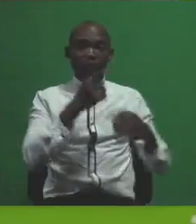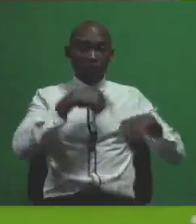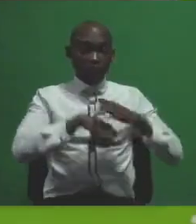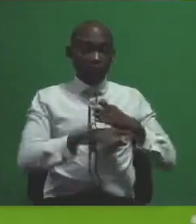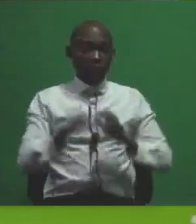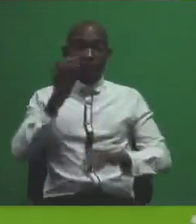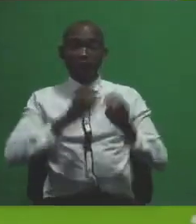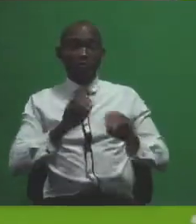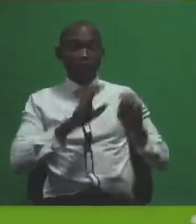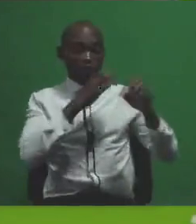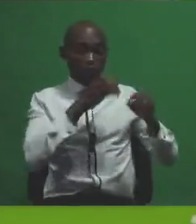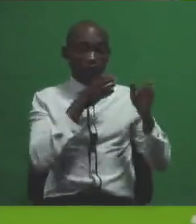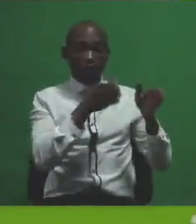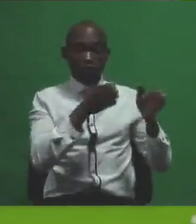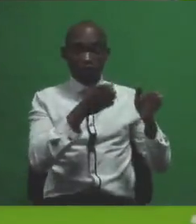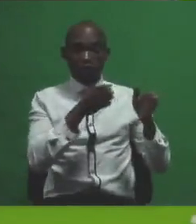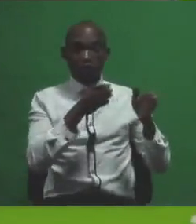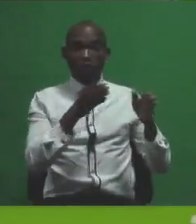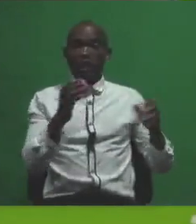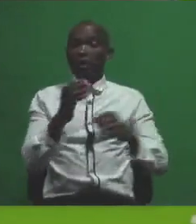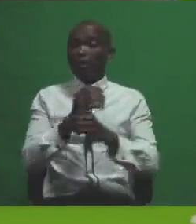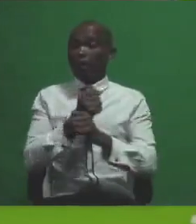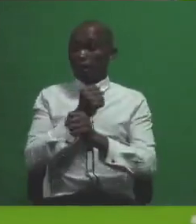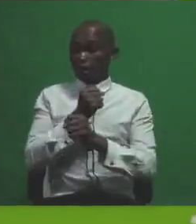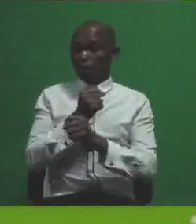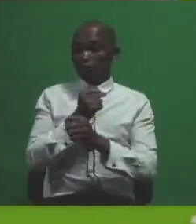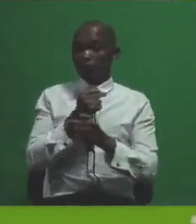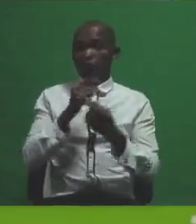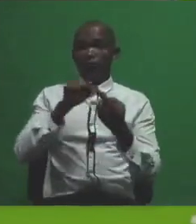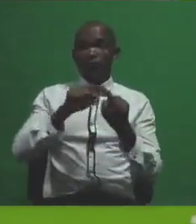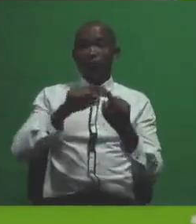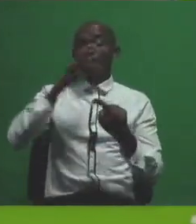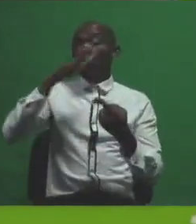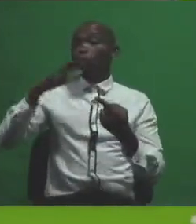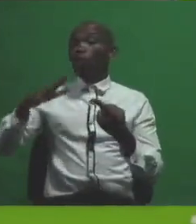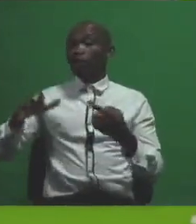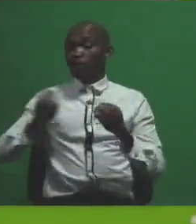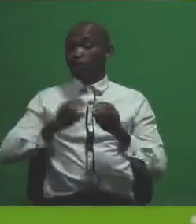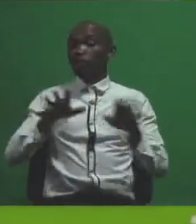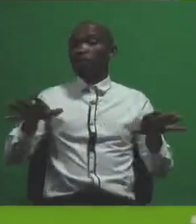in chemistry laboratory, we should have a water supply.